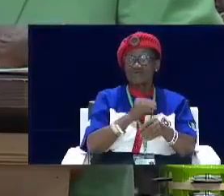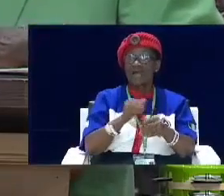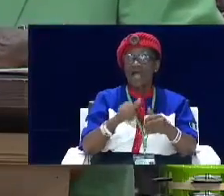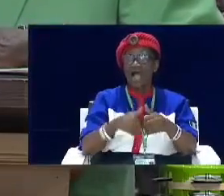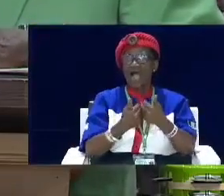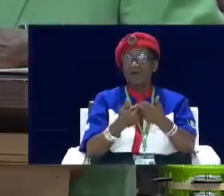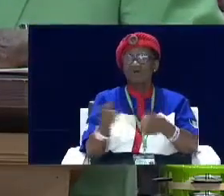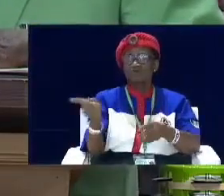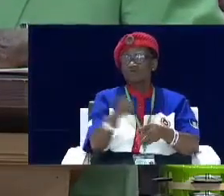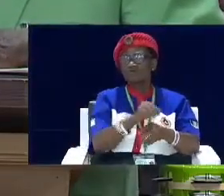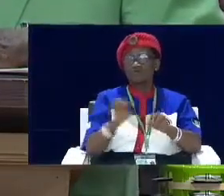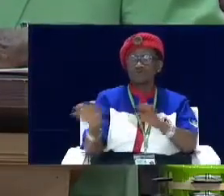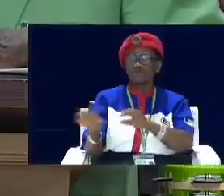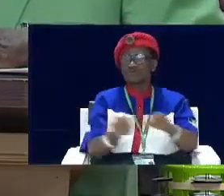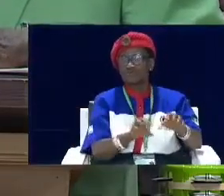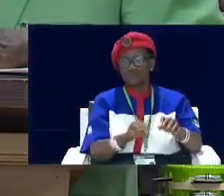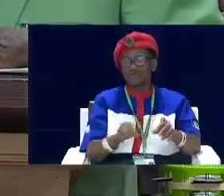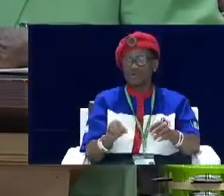lopo.